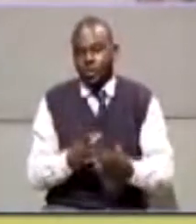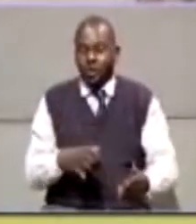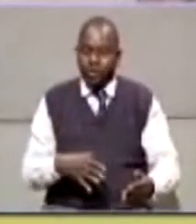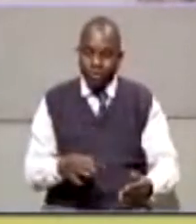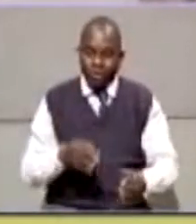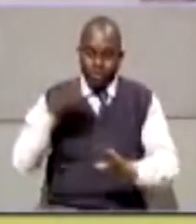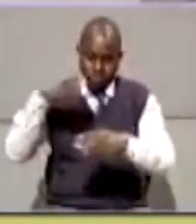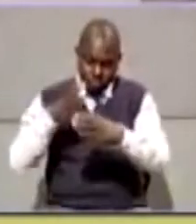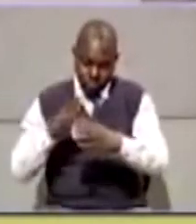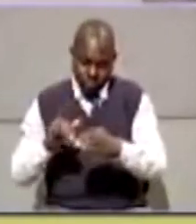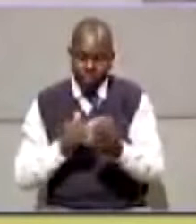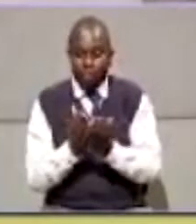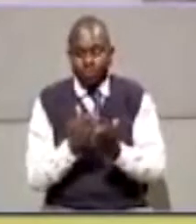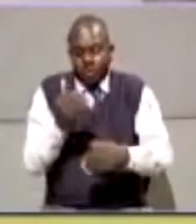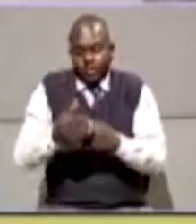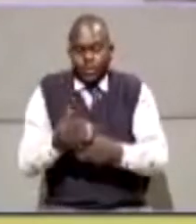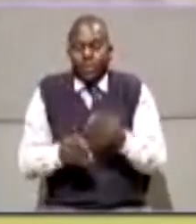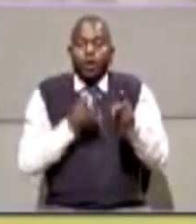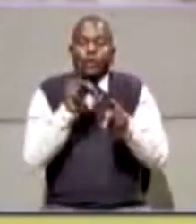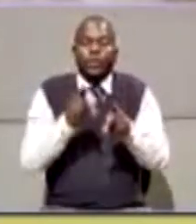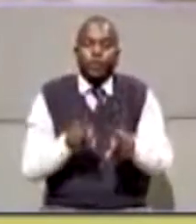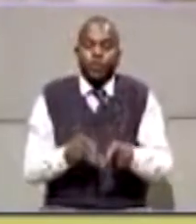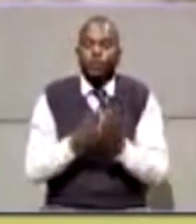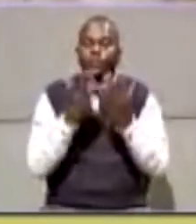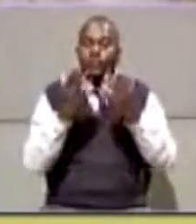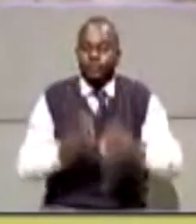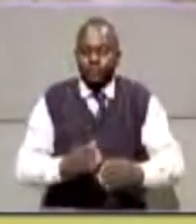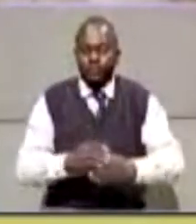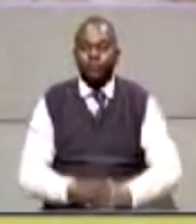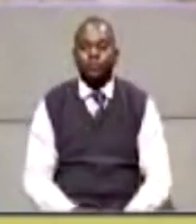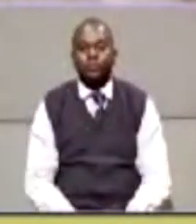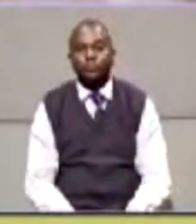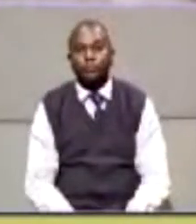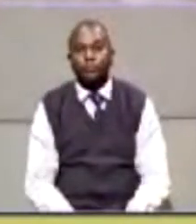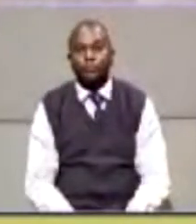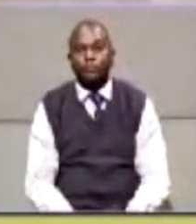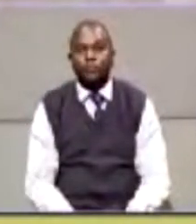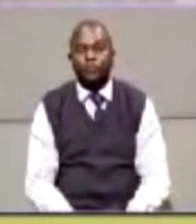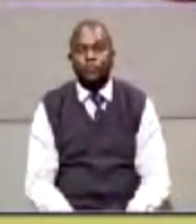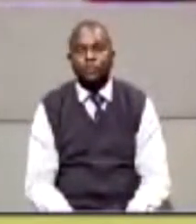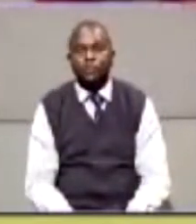and laboratory services closer to the people. Bernard Yiga, UBC TV, Lango Sub-region.